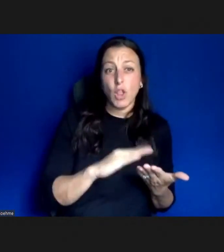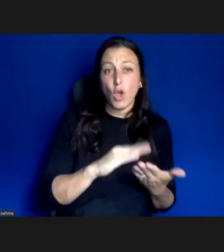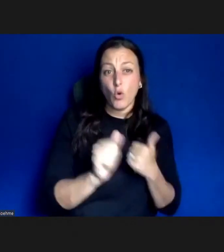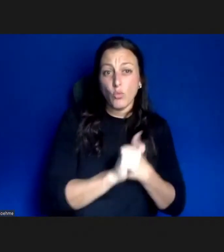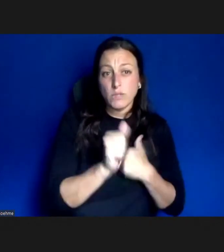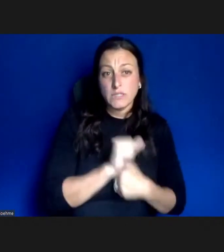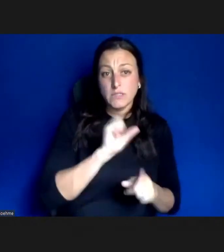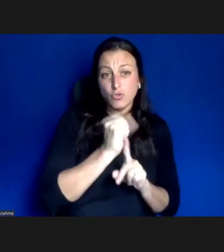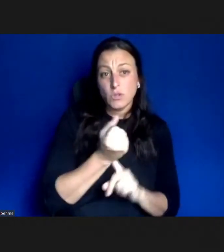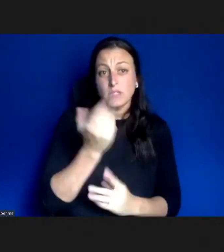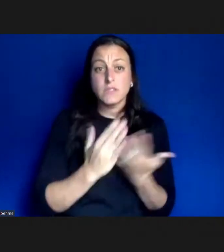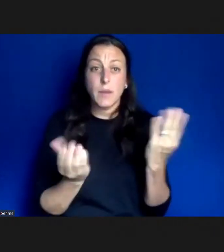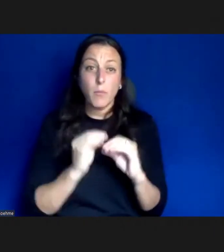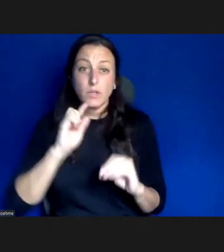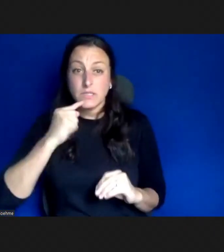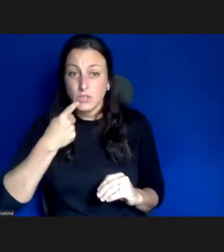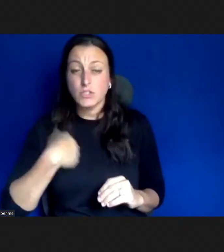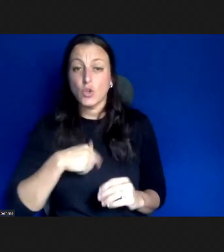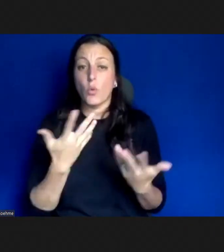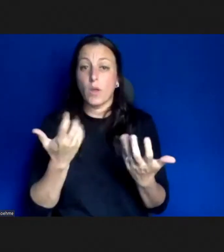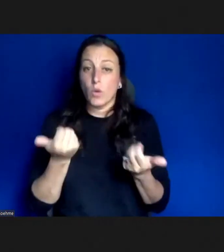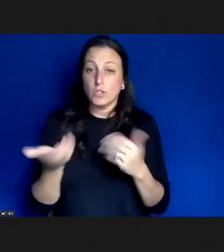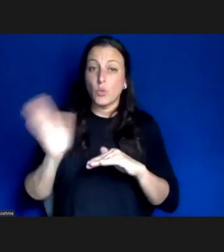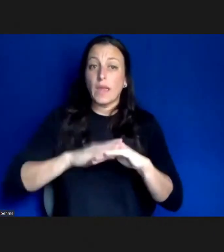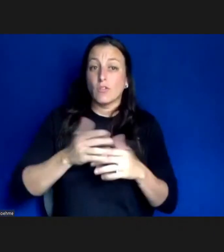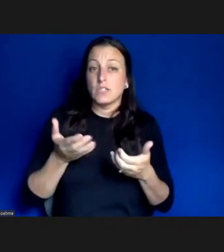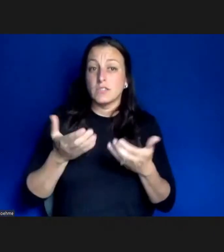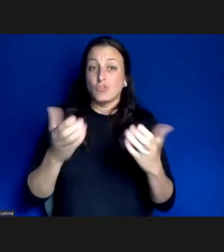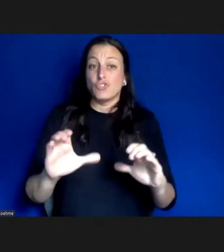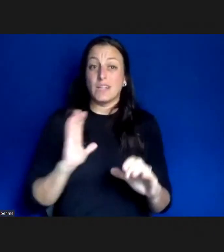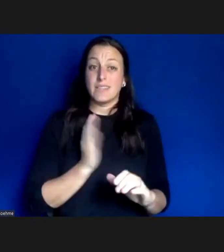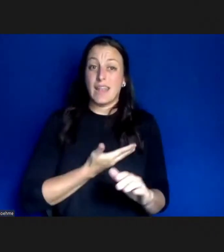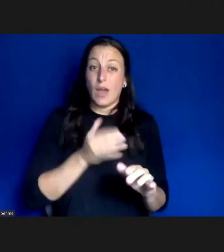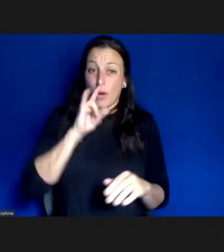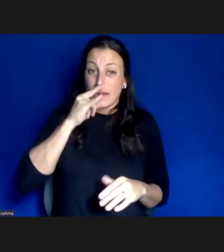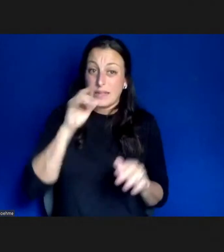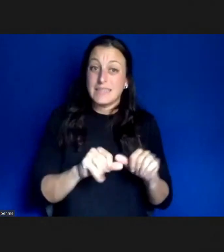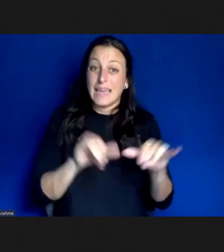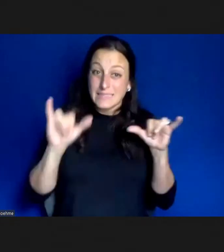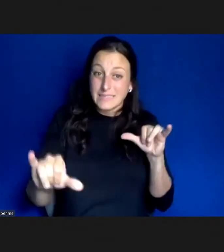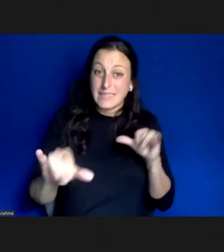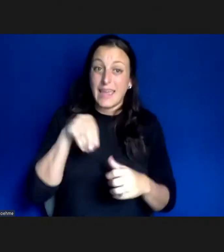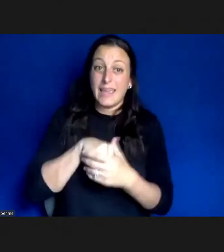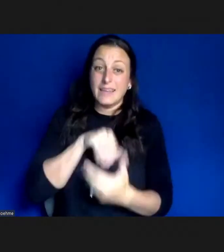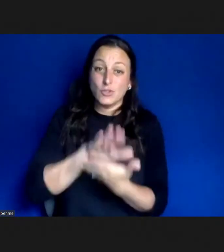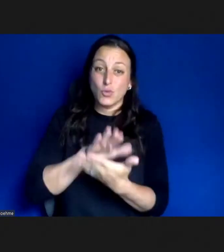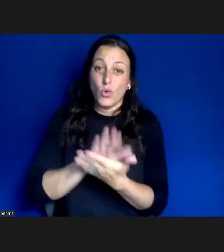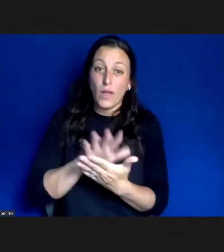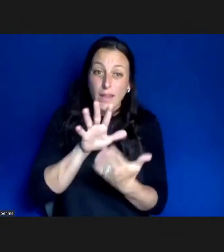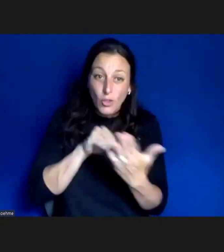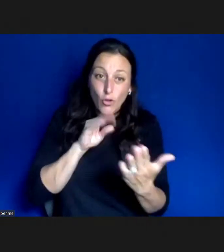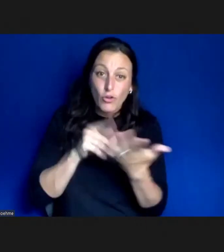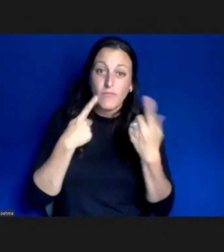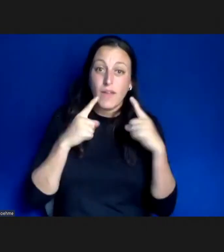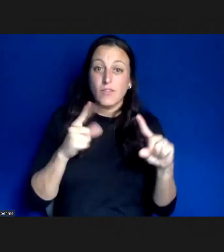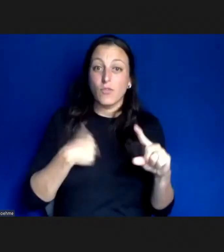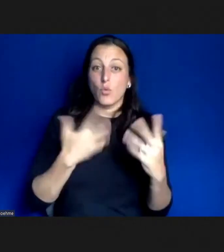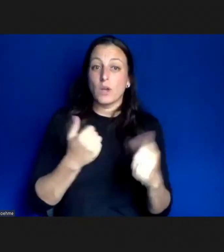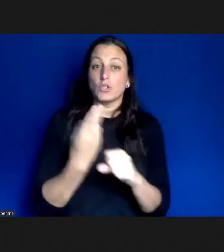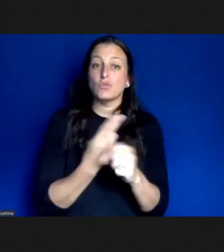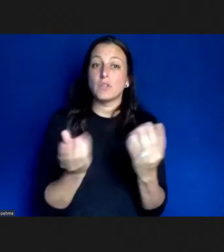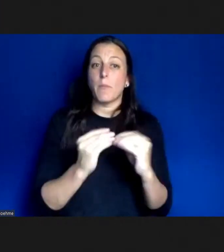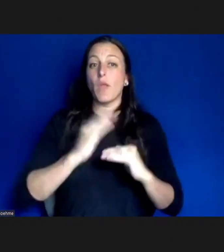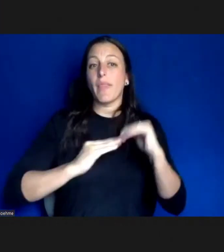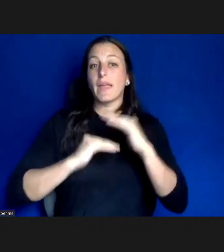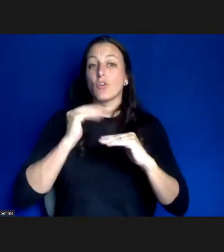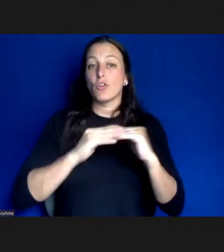do to really try and increase the chance that our kids can stay in school and learn effectively is to use a layered approach, very similar